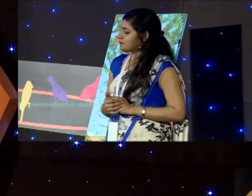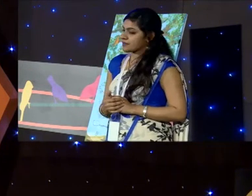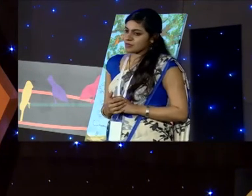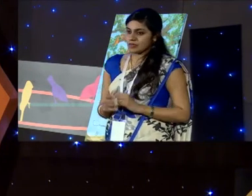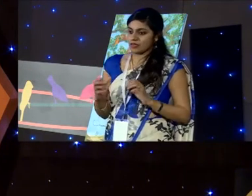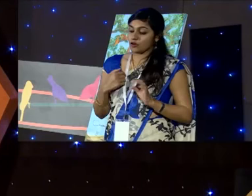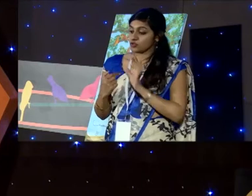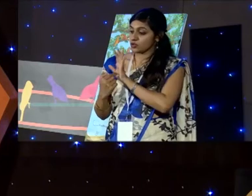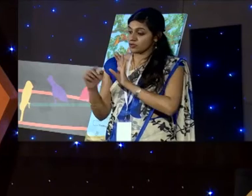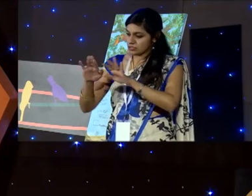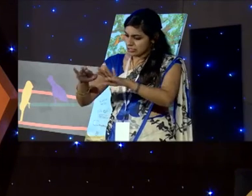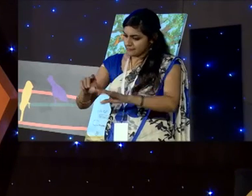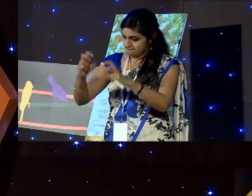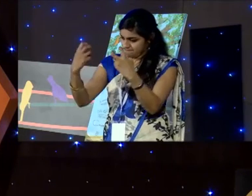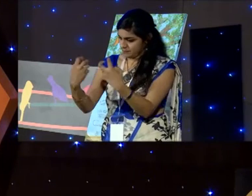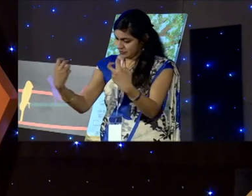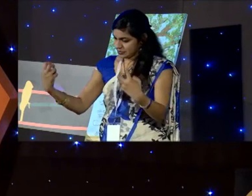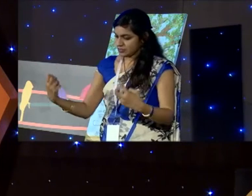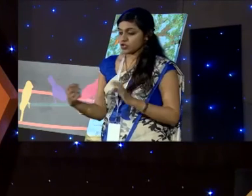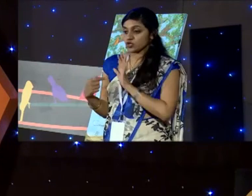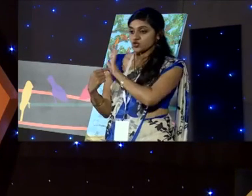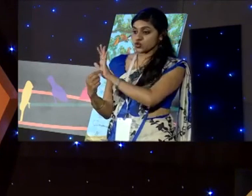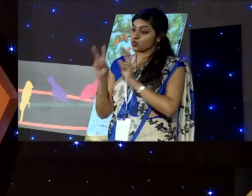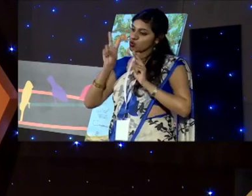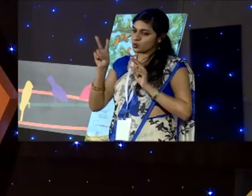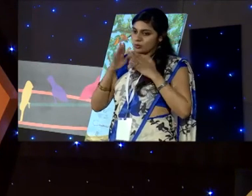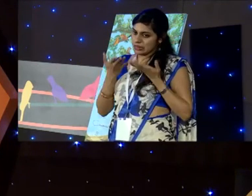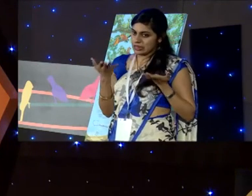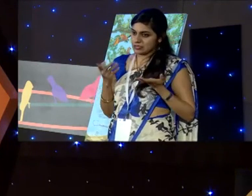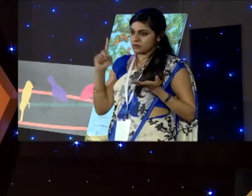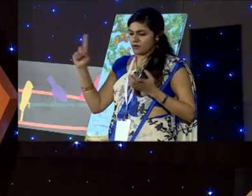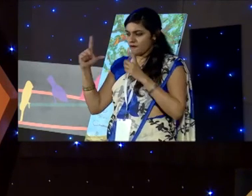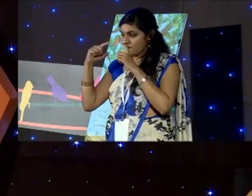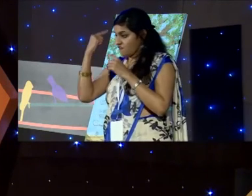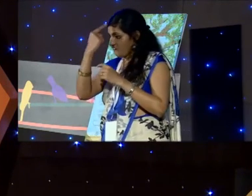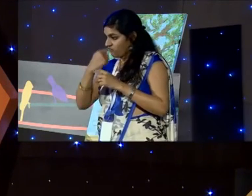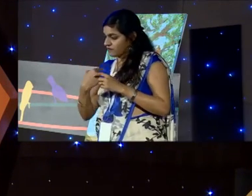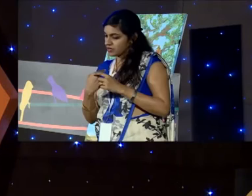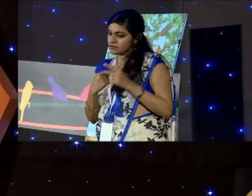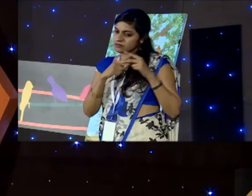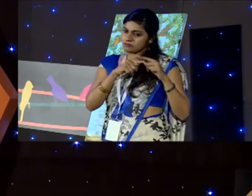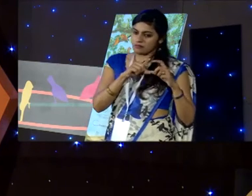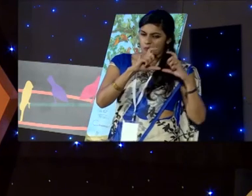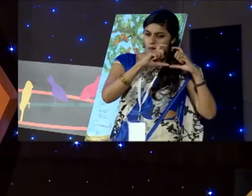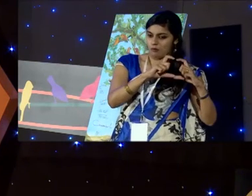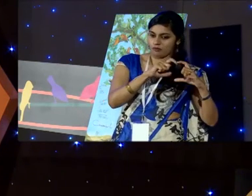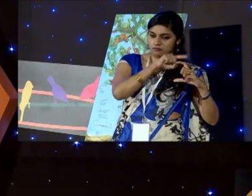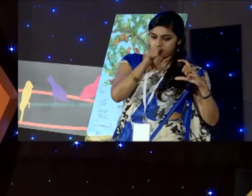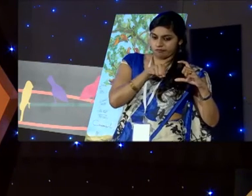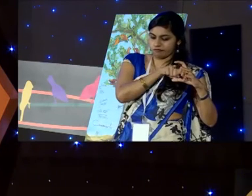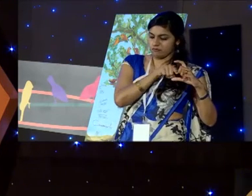design, and they filmed the children to see how long they look at the face or the object. A typical